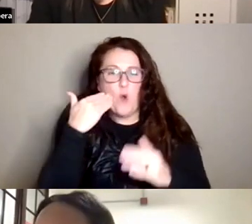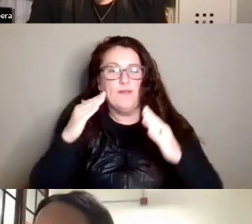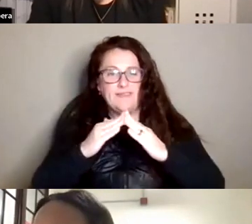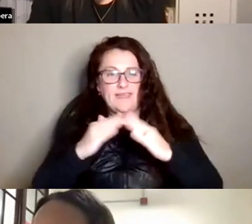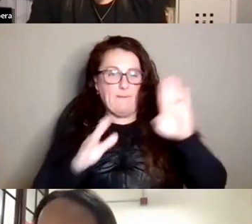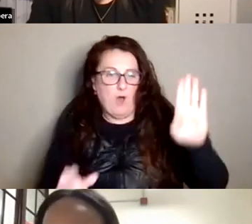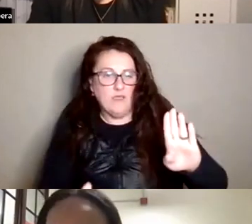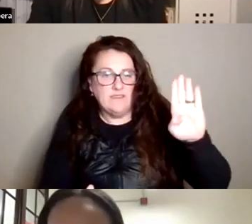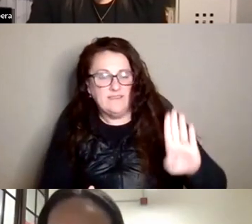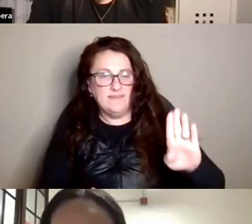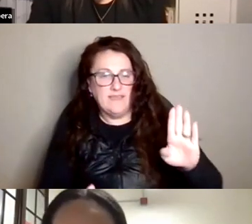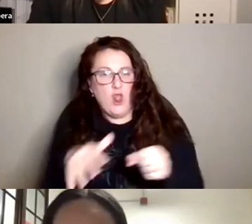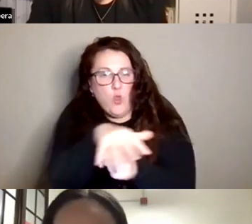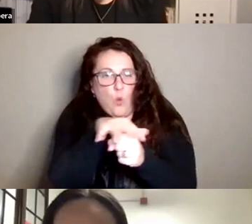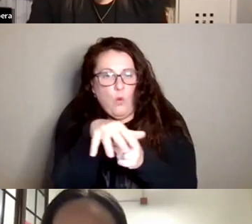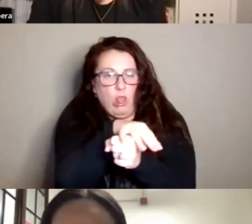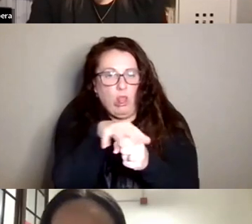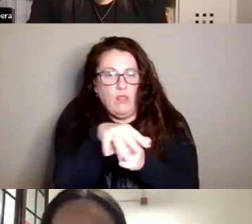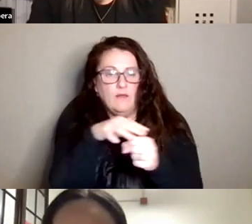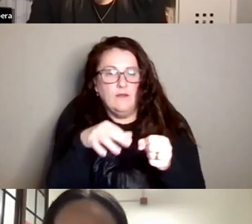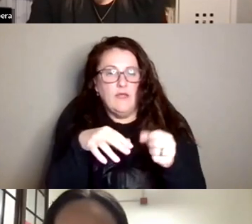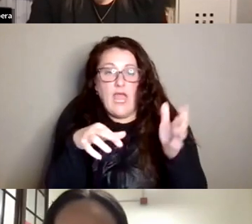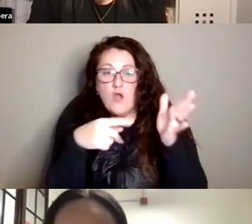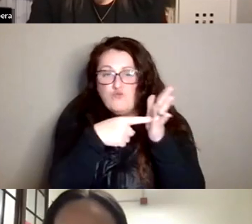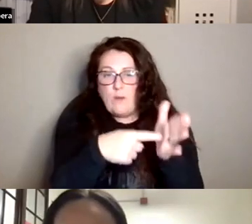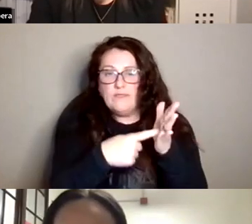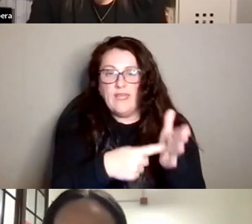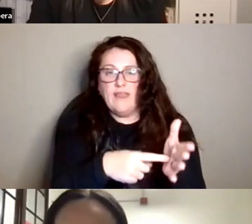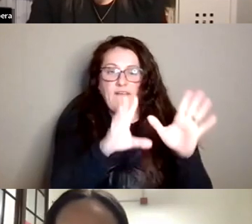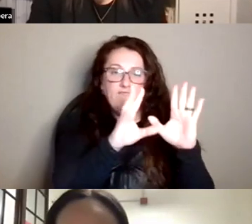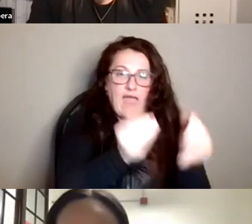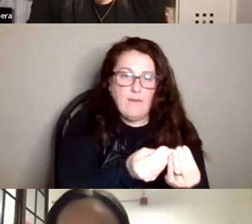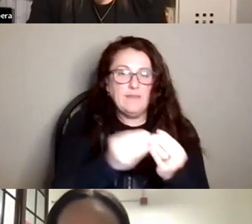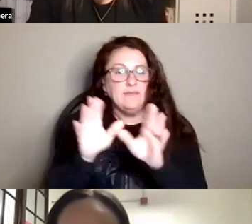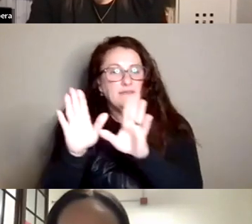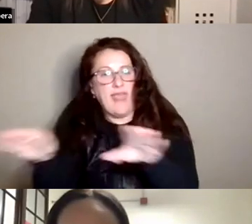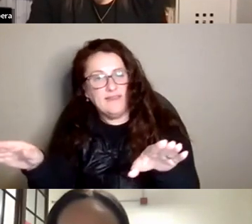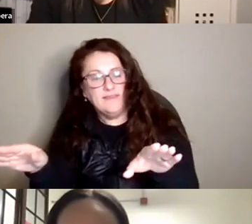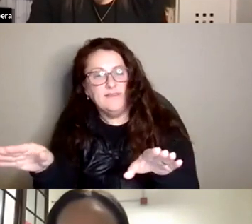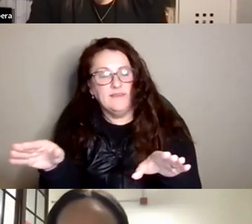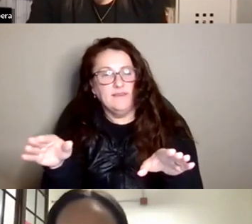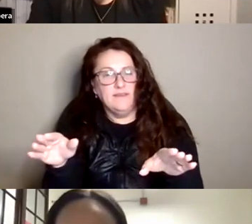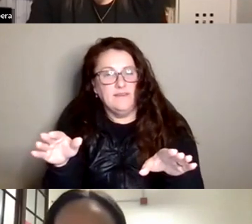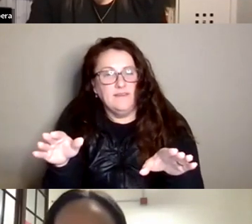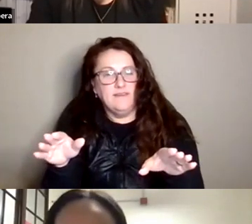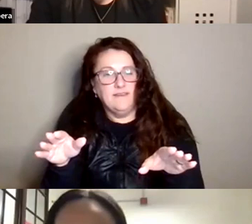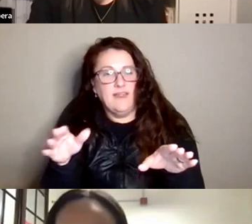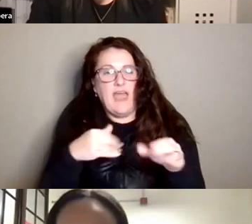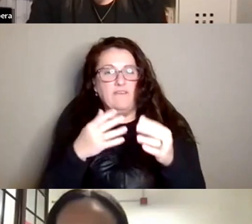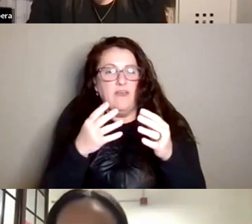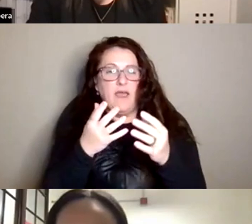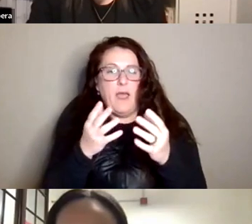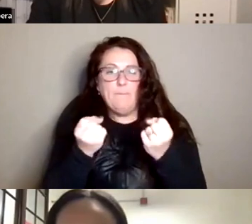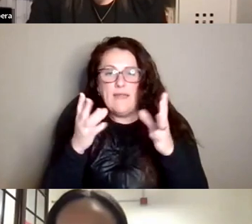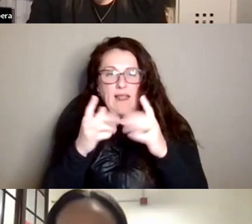but also represents our families and our kids. It would be wonderful to have someone that is multilingual, that